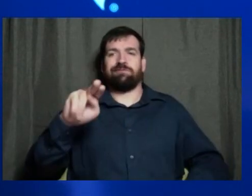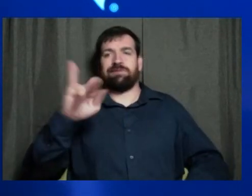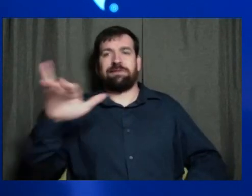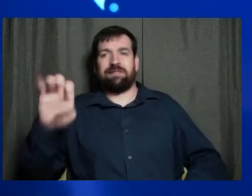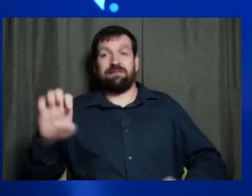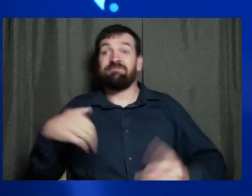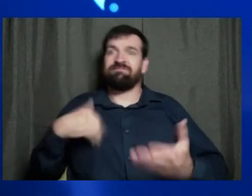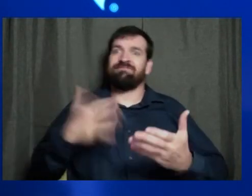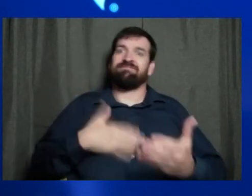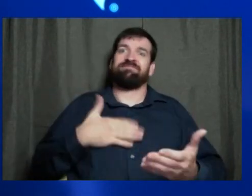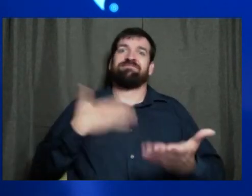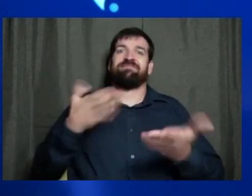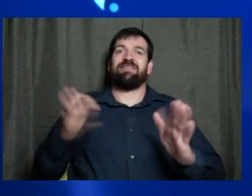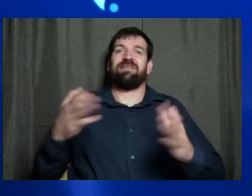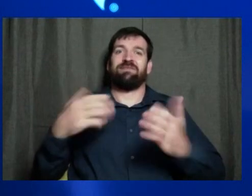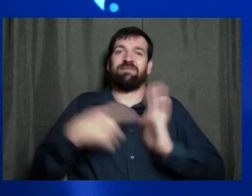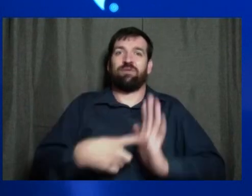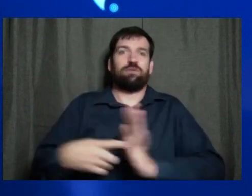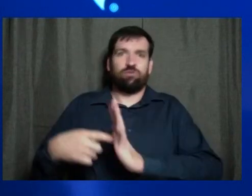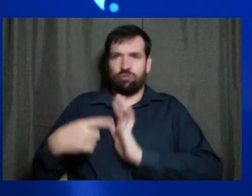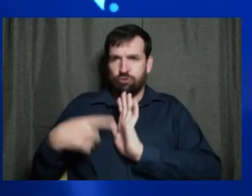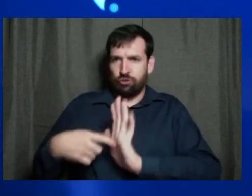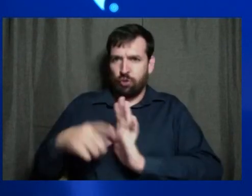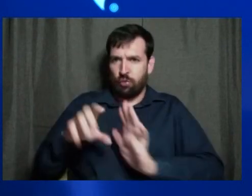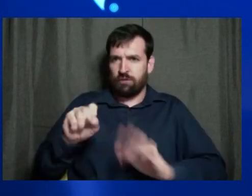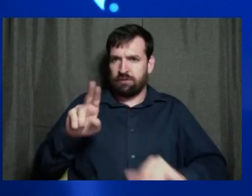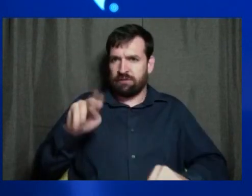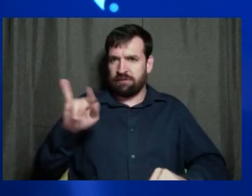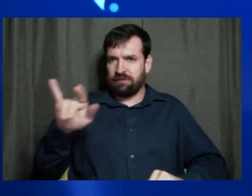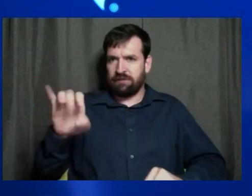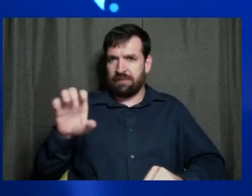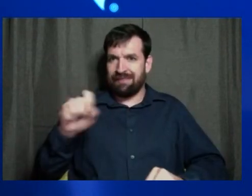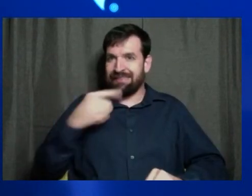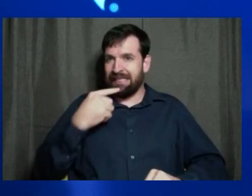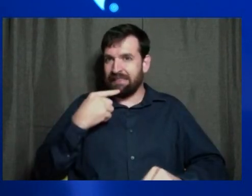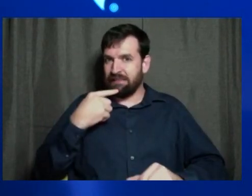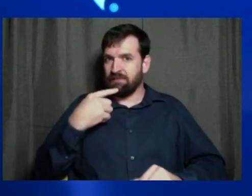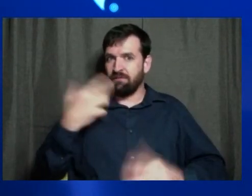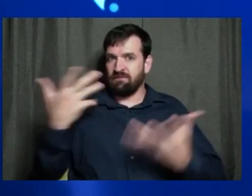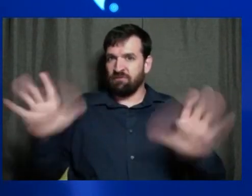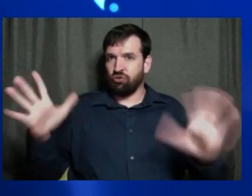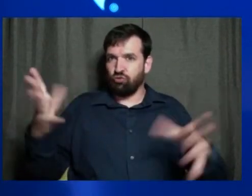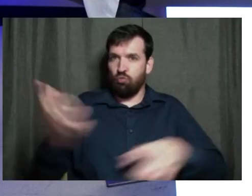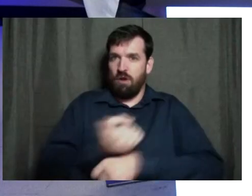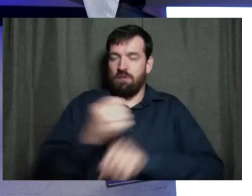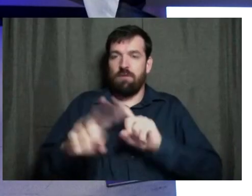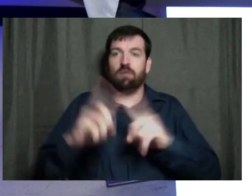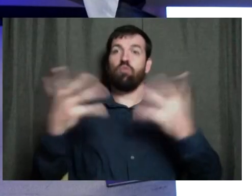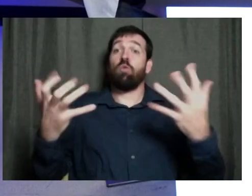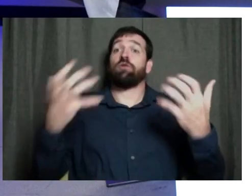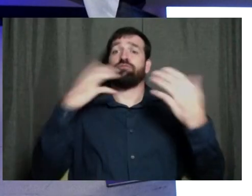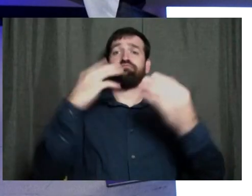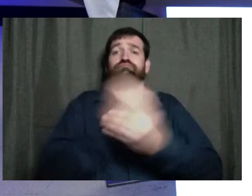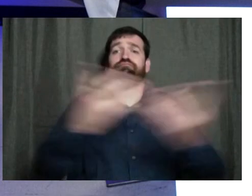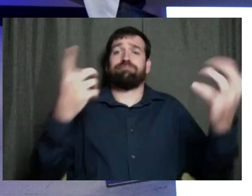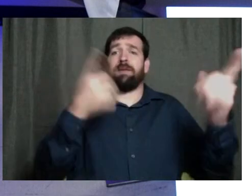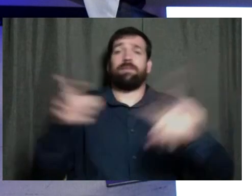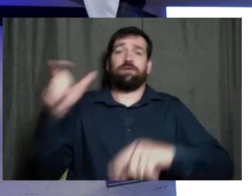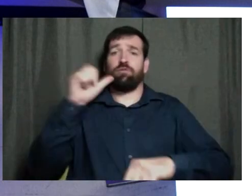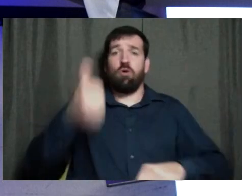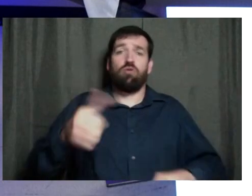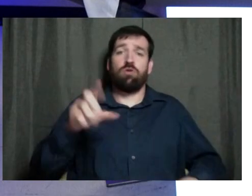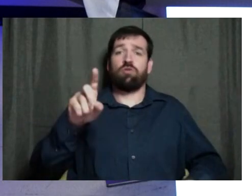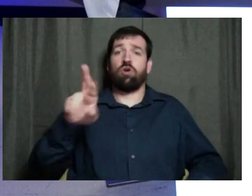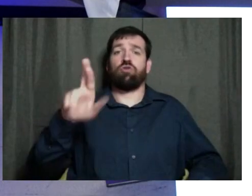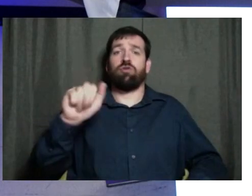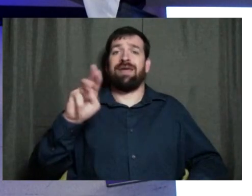All right, we're going to show Sunny Says, I think, here in just a moment, the one that won. But we want to let you know what's happening tomorrow. Tomorrow we have blogger Dr. Amber Schmidt-Key.